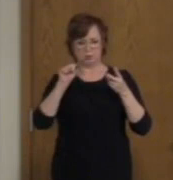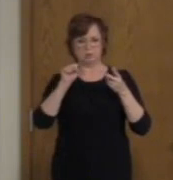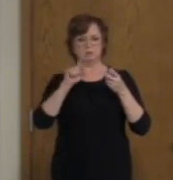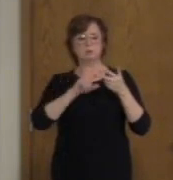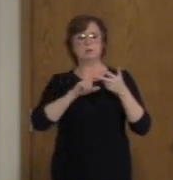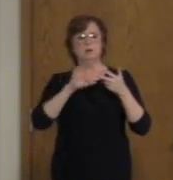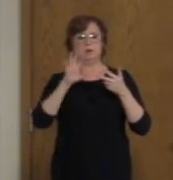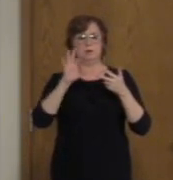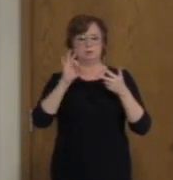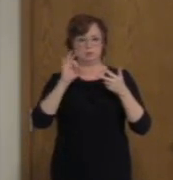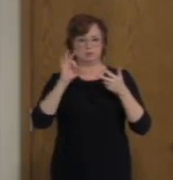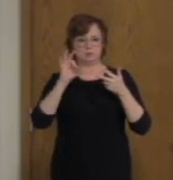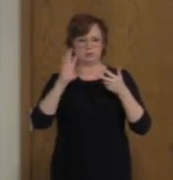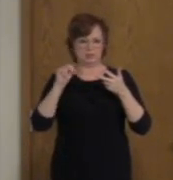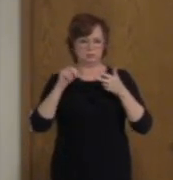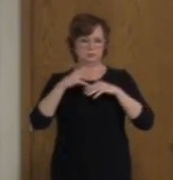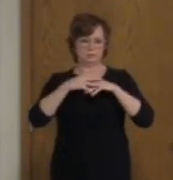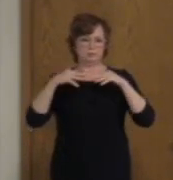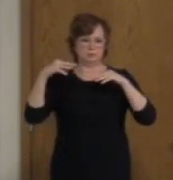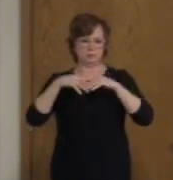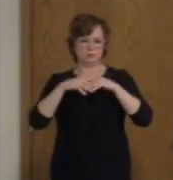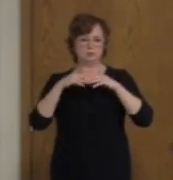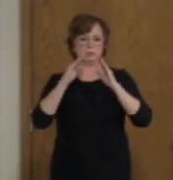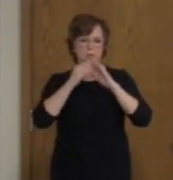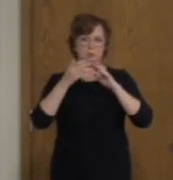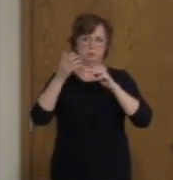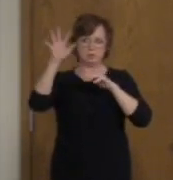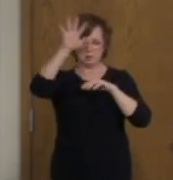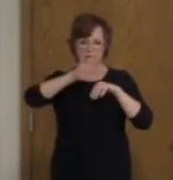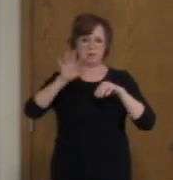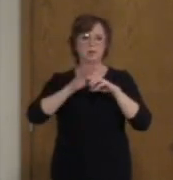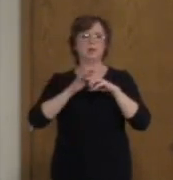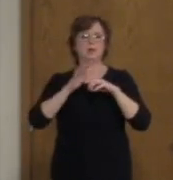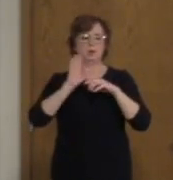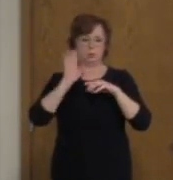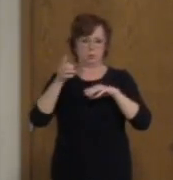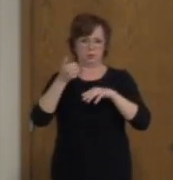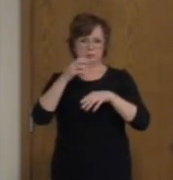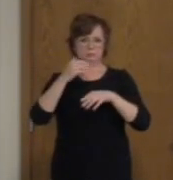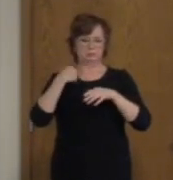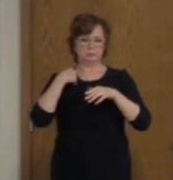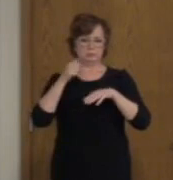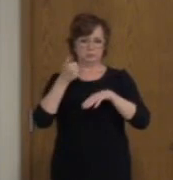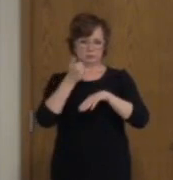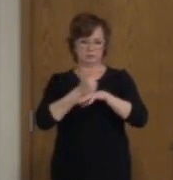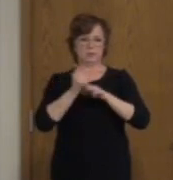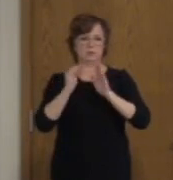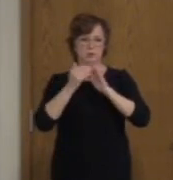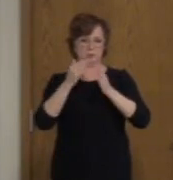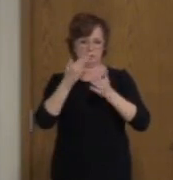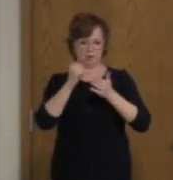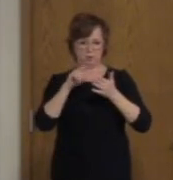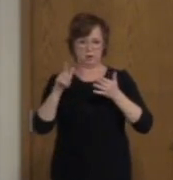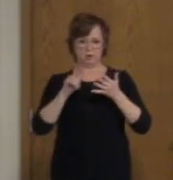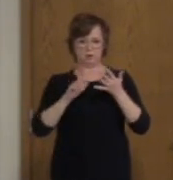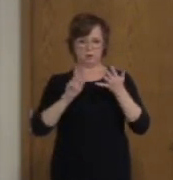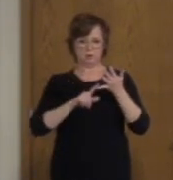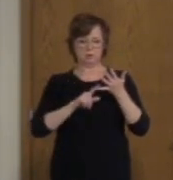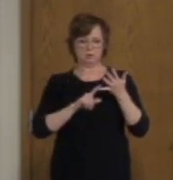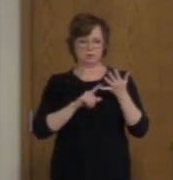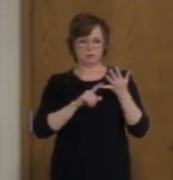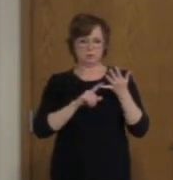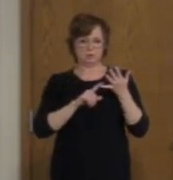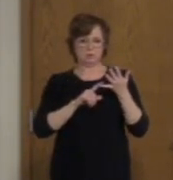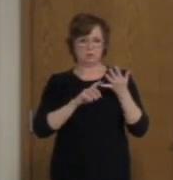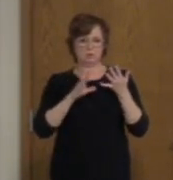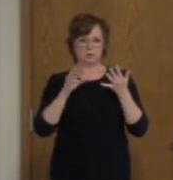will far exceed the ability of the federal government to supply us with vaccines. So when we do get these increased in allocations, we're already prepared to do